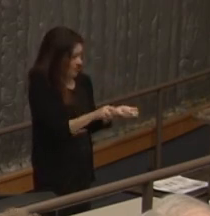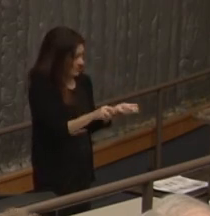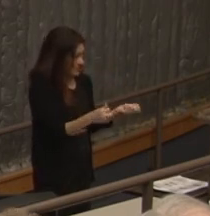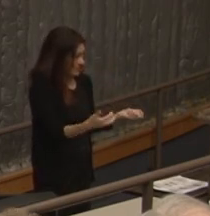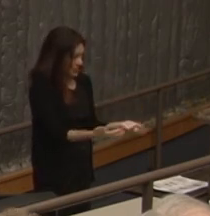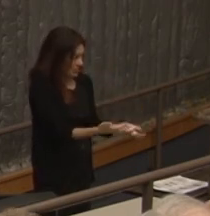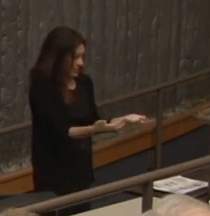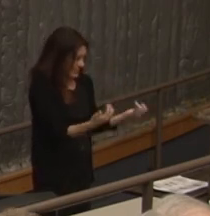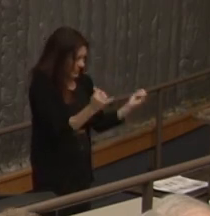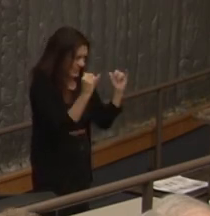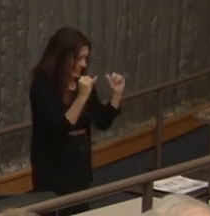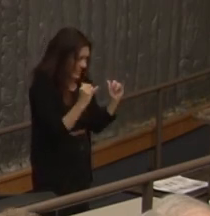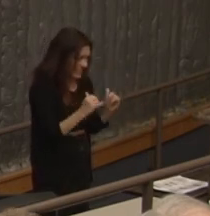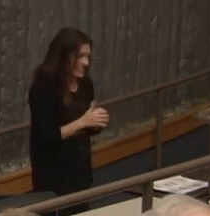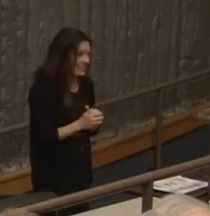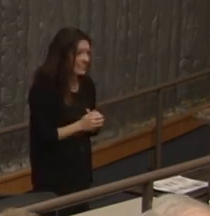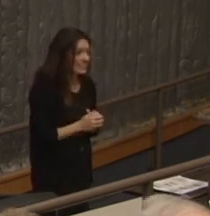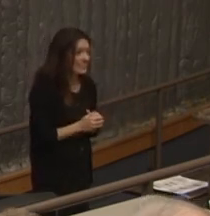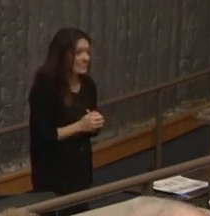have that